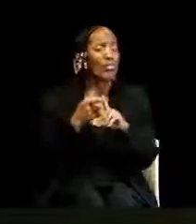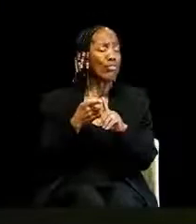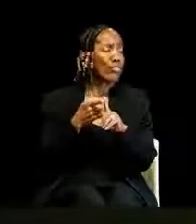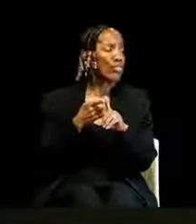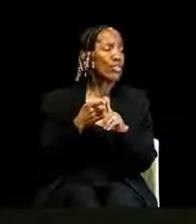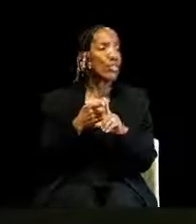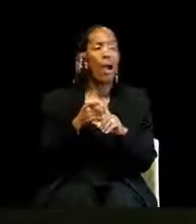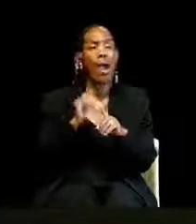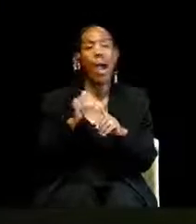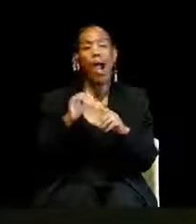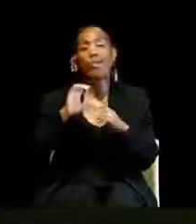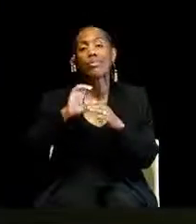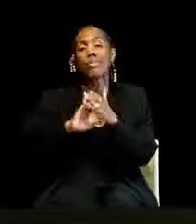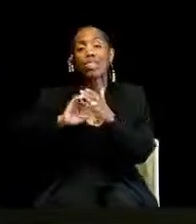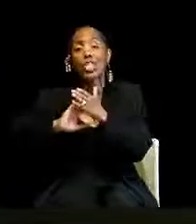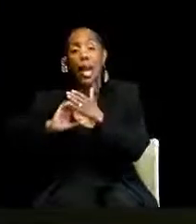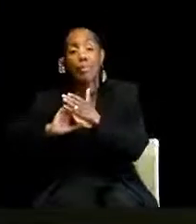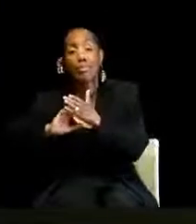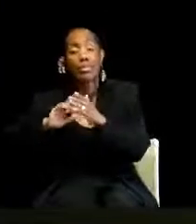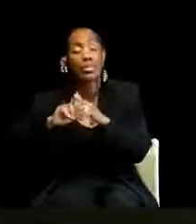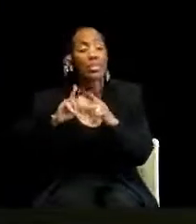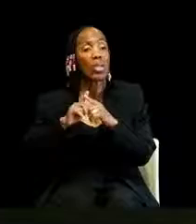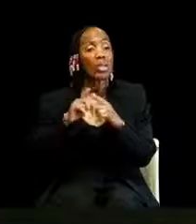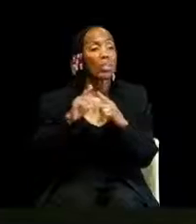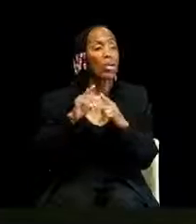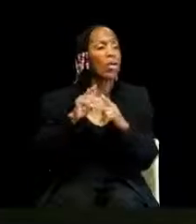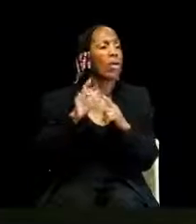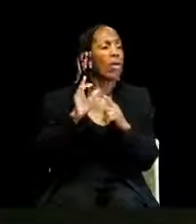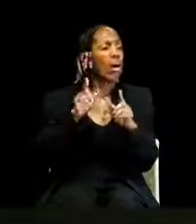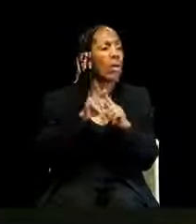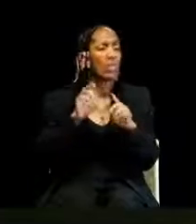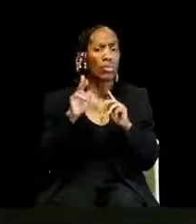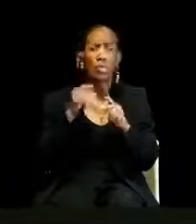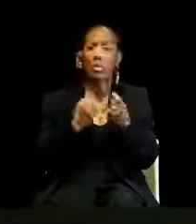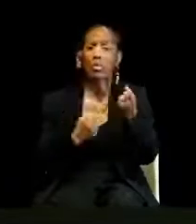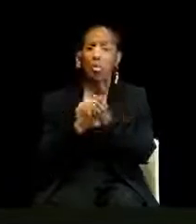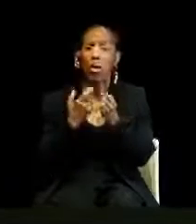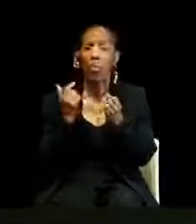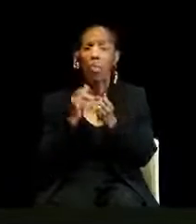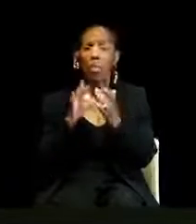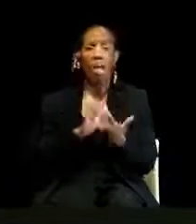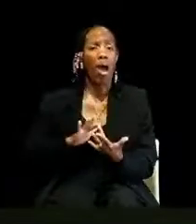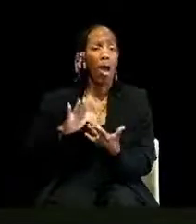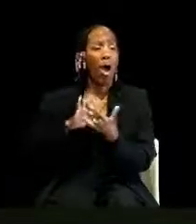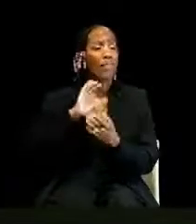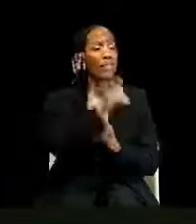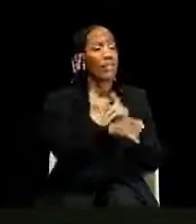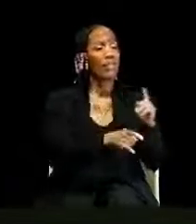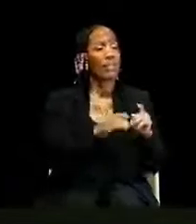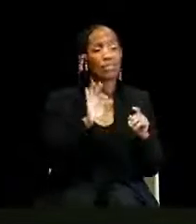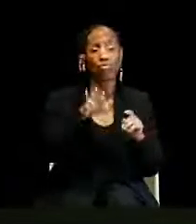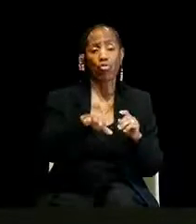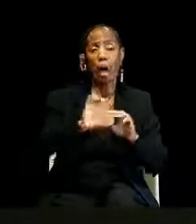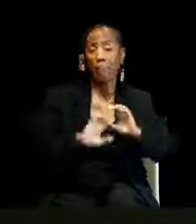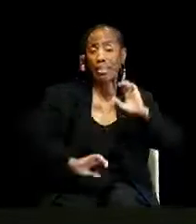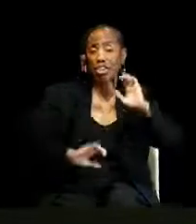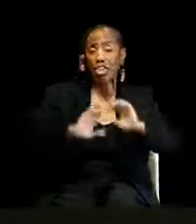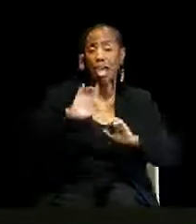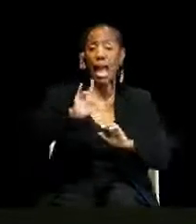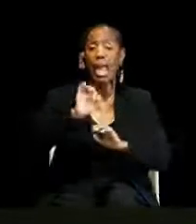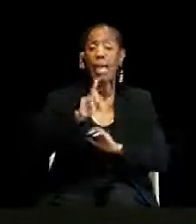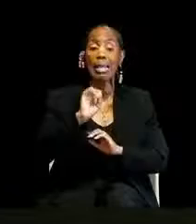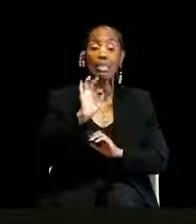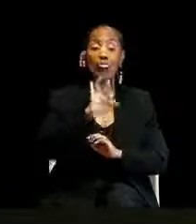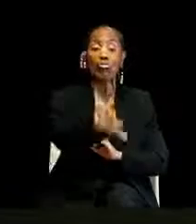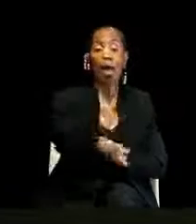plus chapters. Anita and Arlene are supporting us with our online community right now, and they're dropping in the chat a link that lists